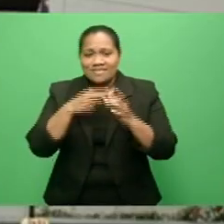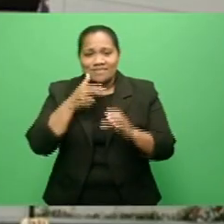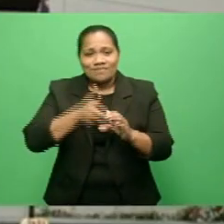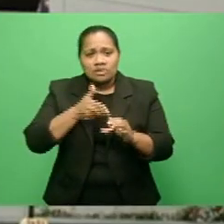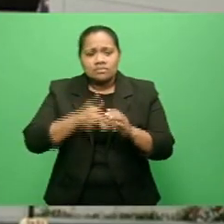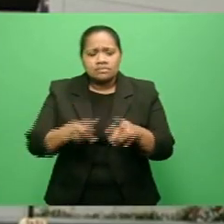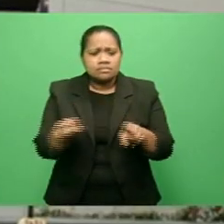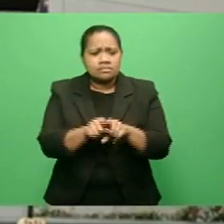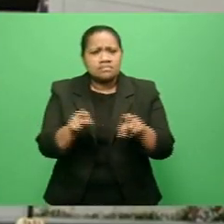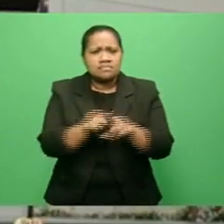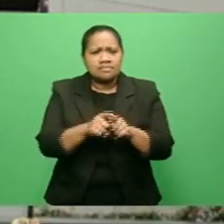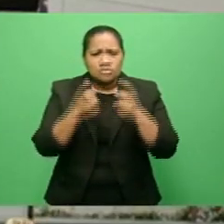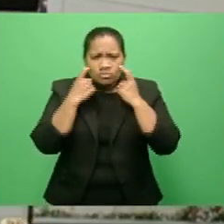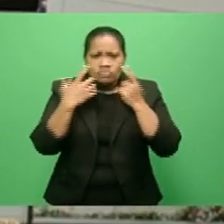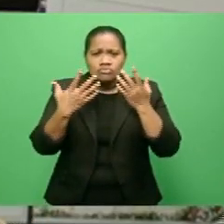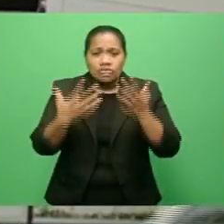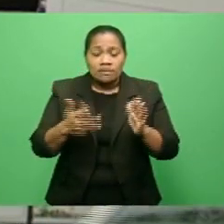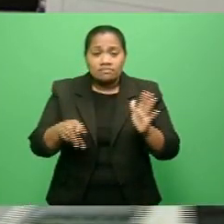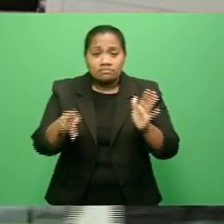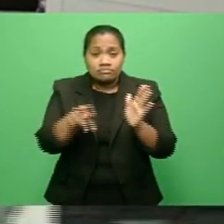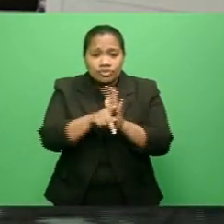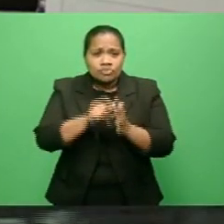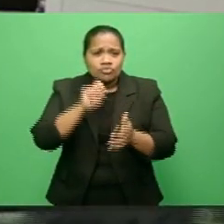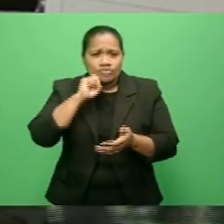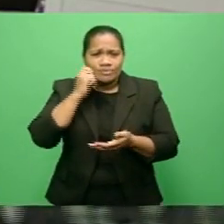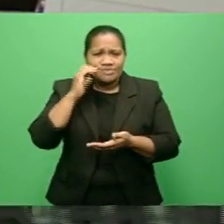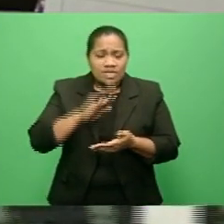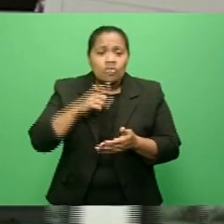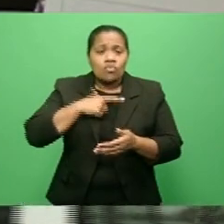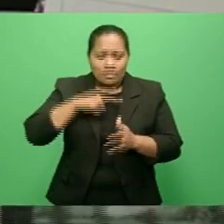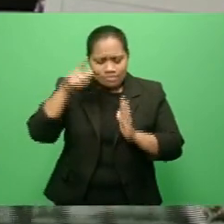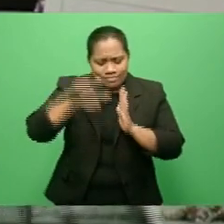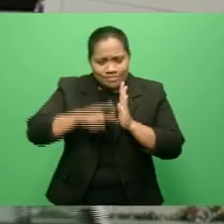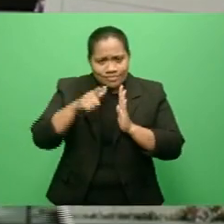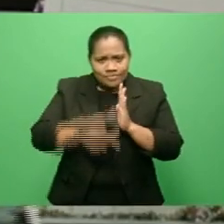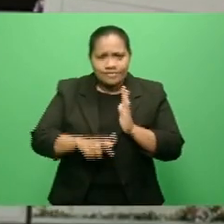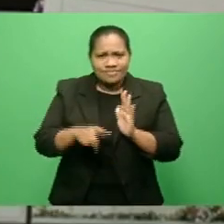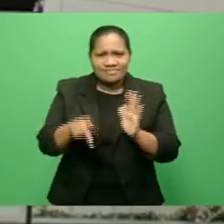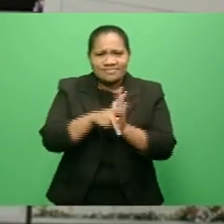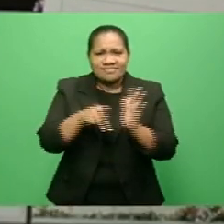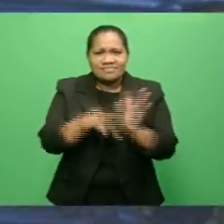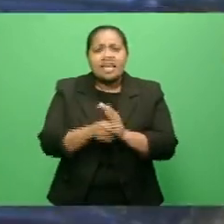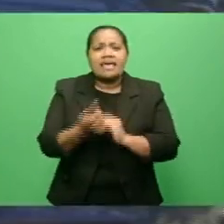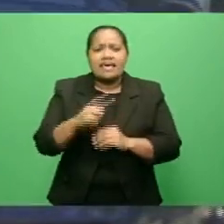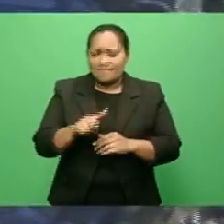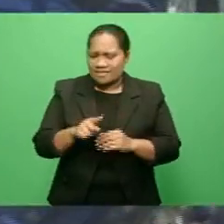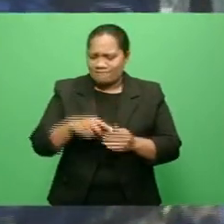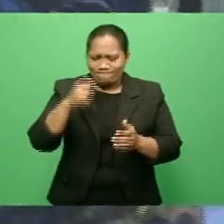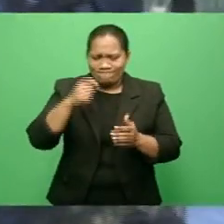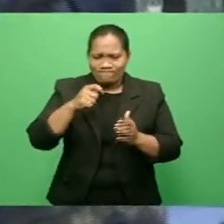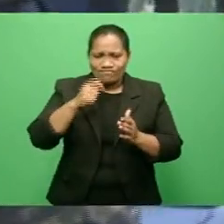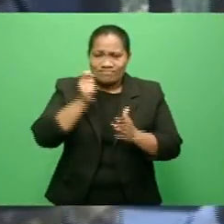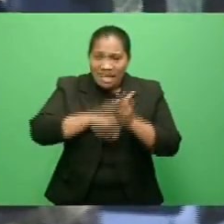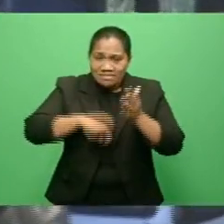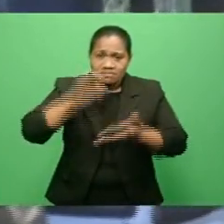that price pressures will be muted due to low commodity prices and the recent reduction in taxes and duties announced in the